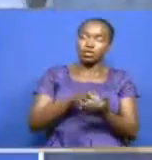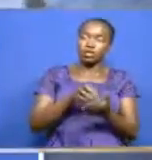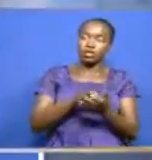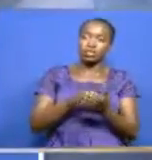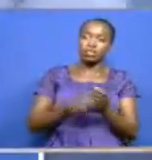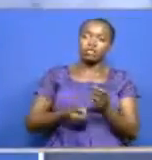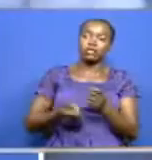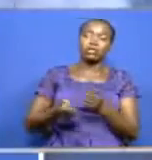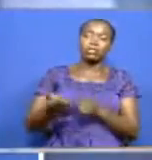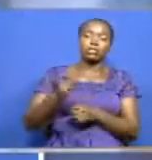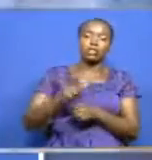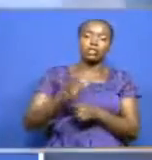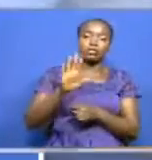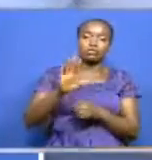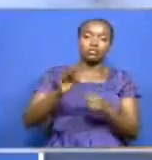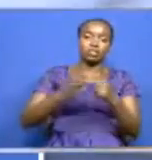to